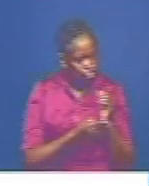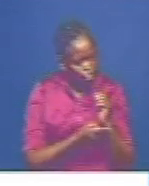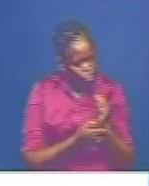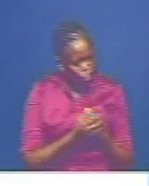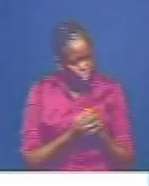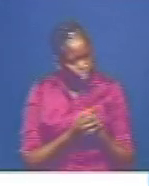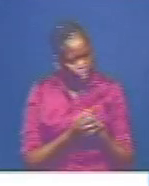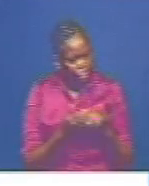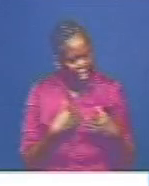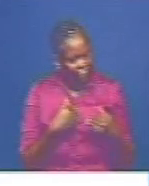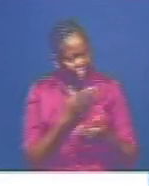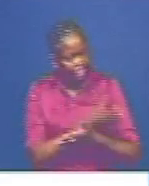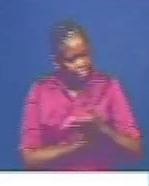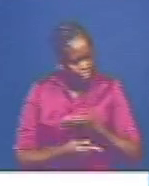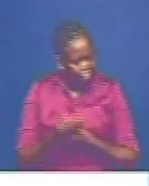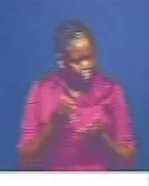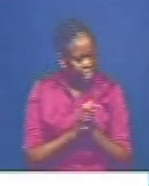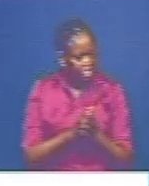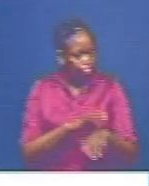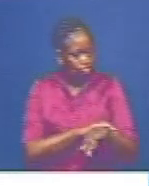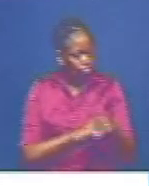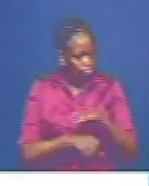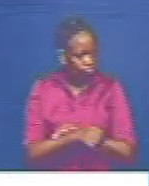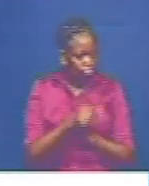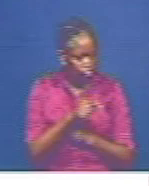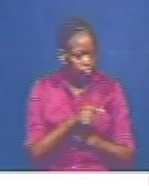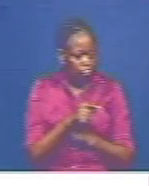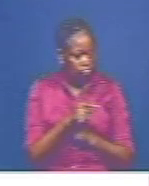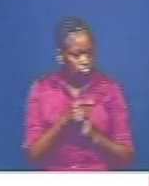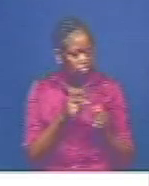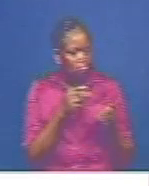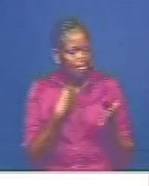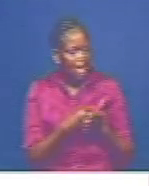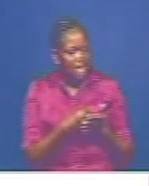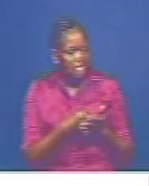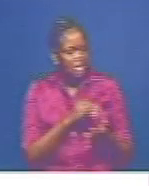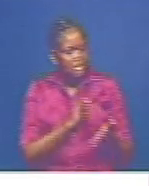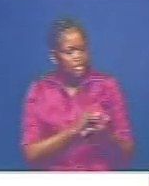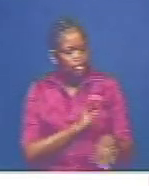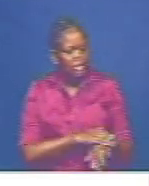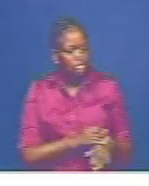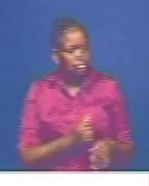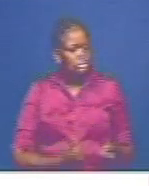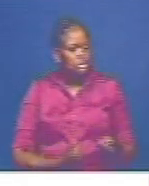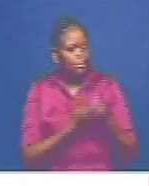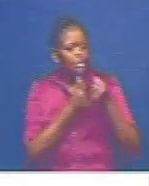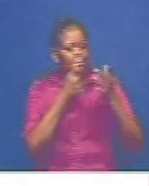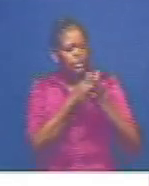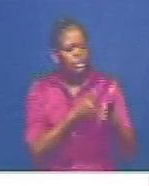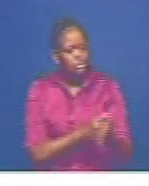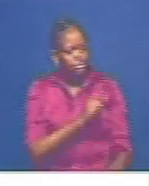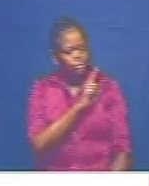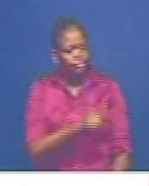you have the shirts and and the jumper. Yes. So the money you get from it goes to the foundation. Yeah. So we sell this, and